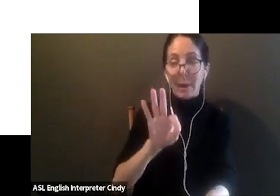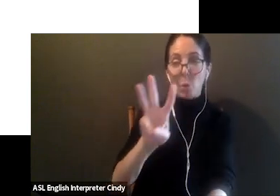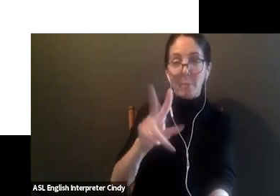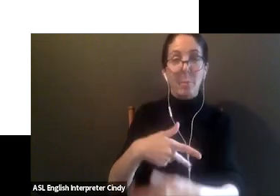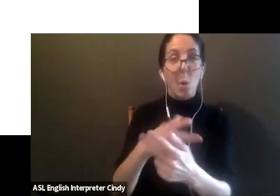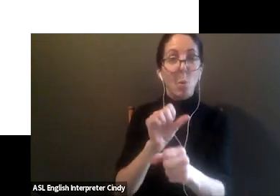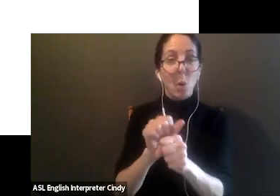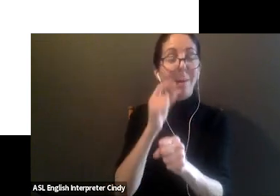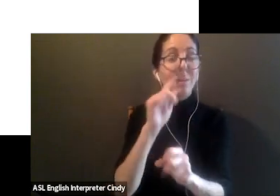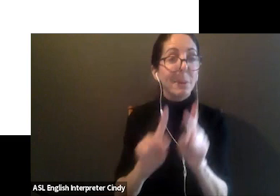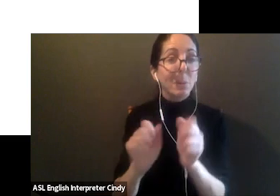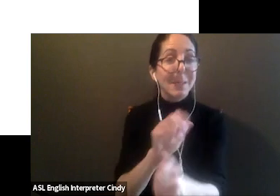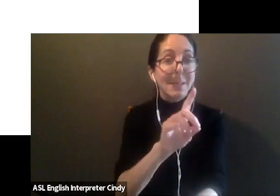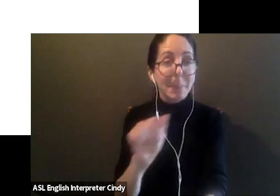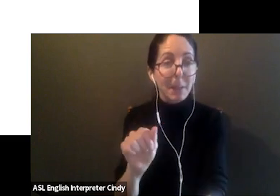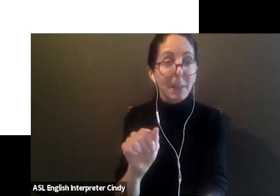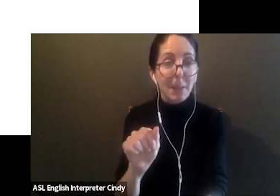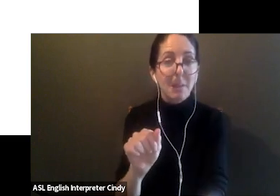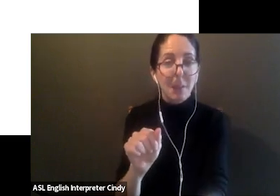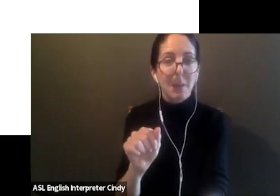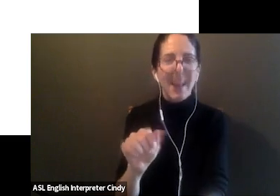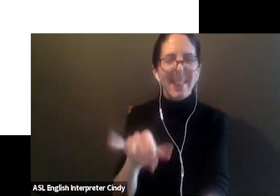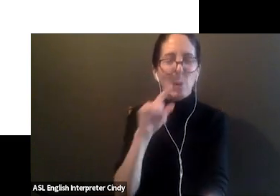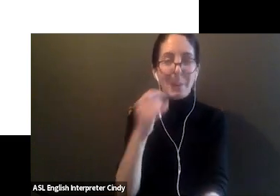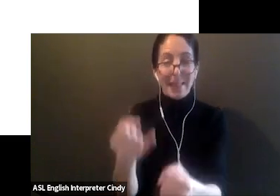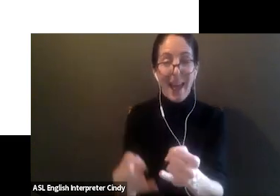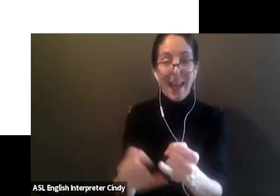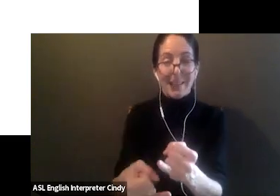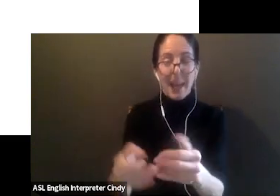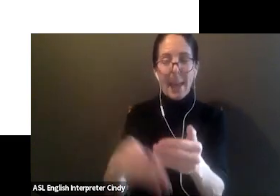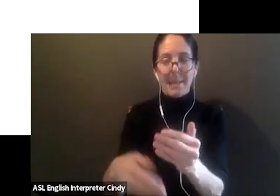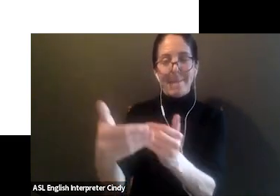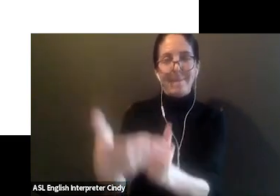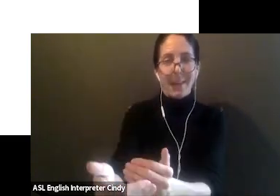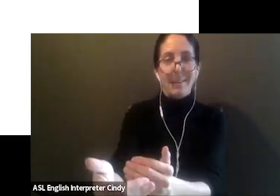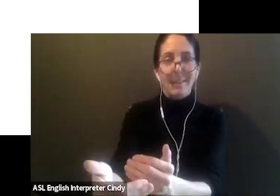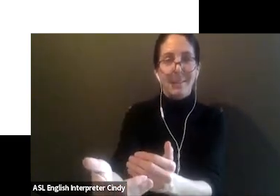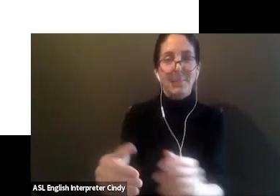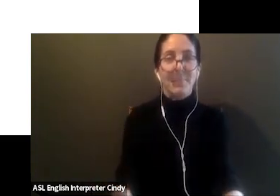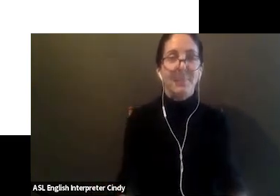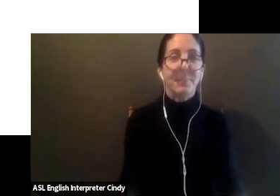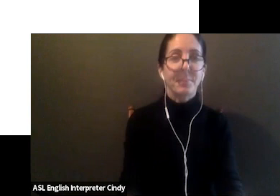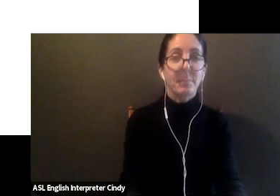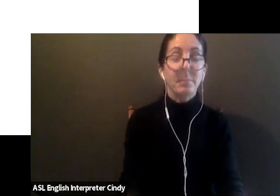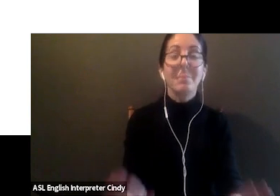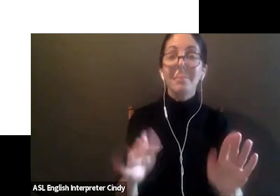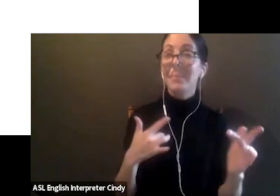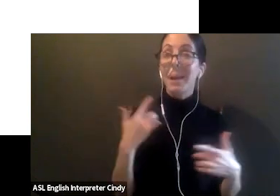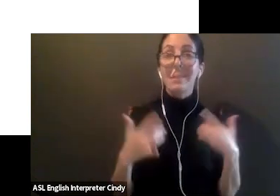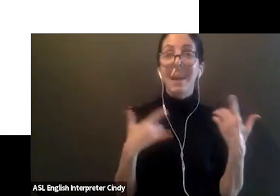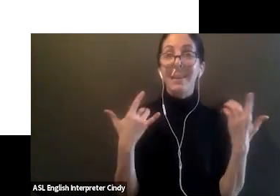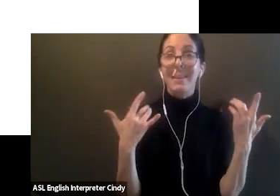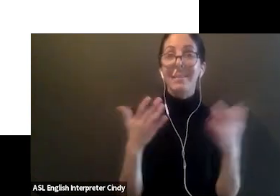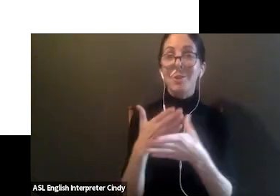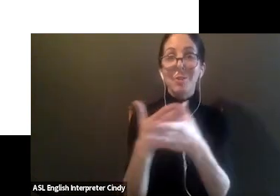with disabilities in our ending phase of the study. So the exciting part to